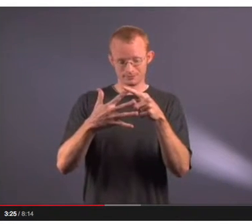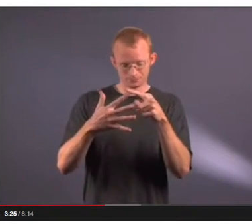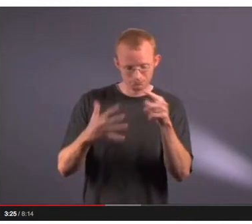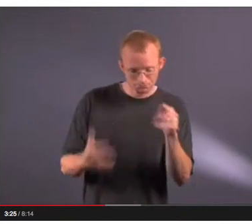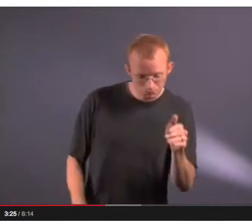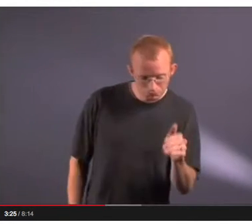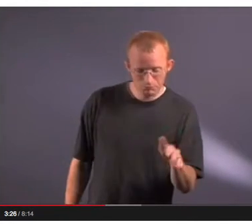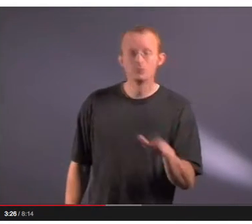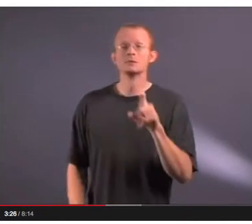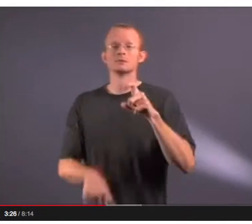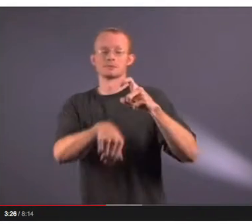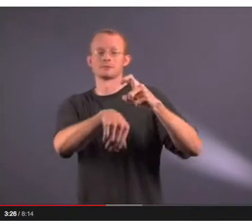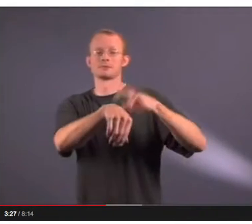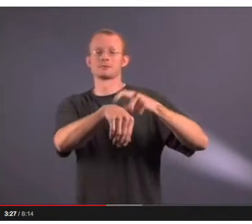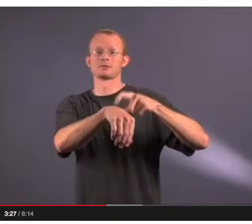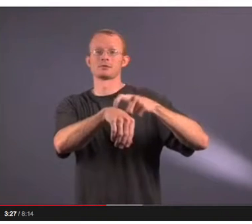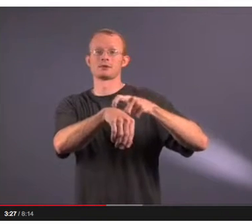I'm going to talk about